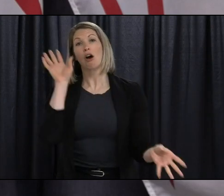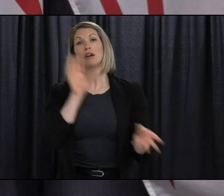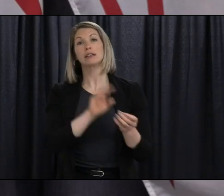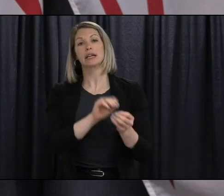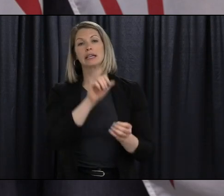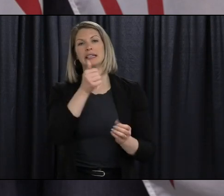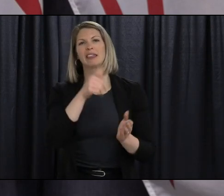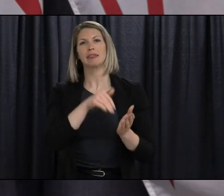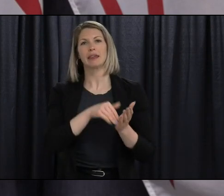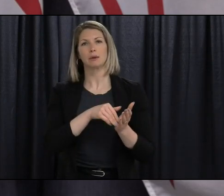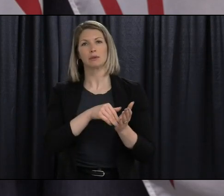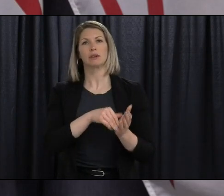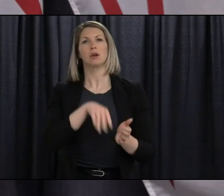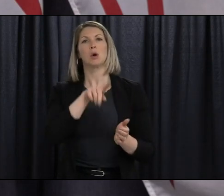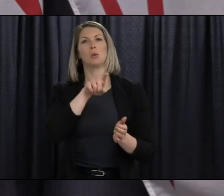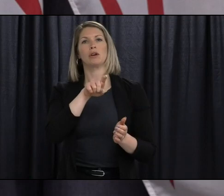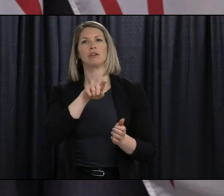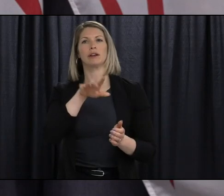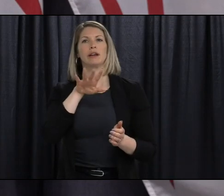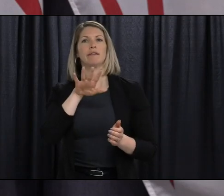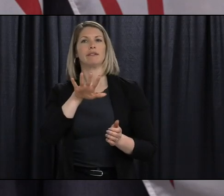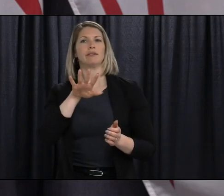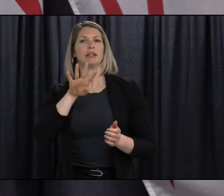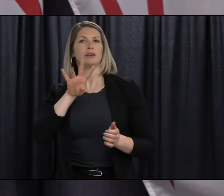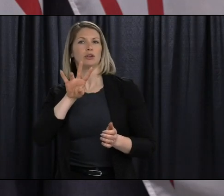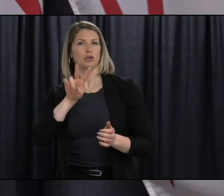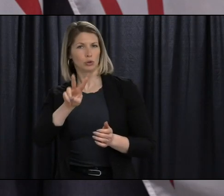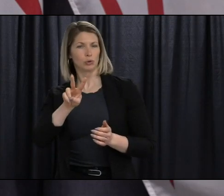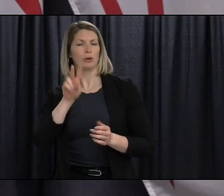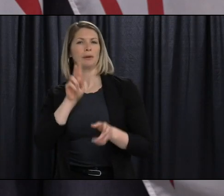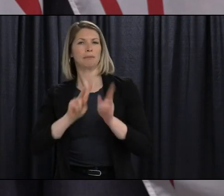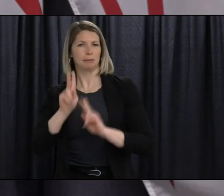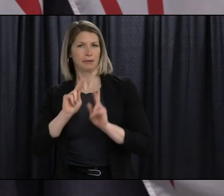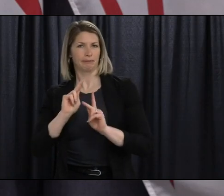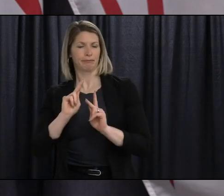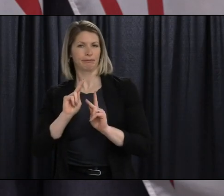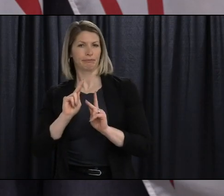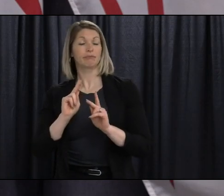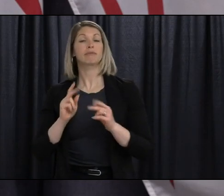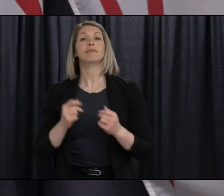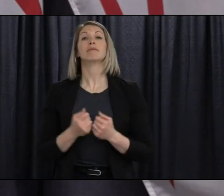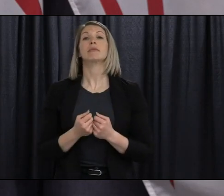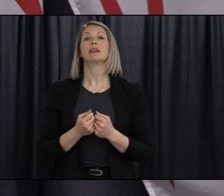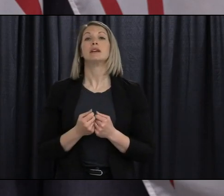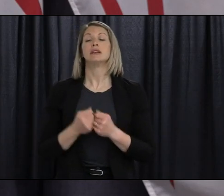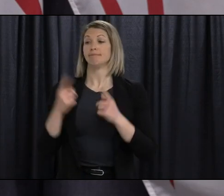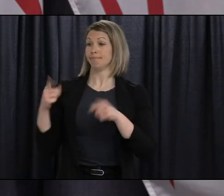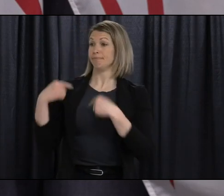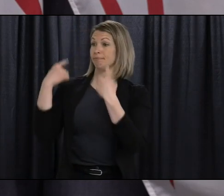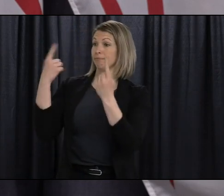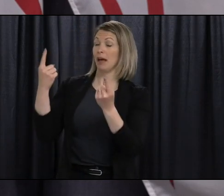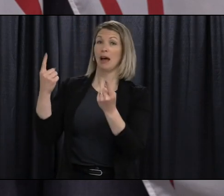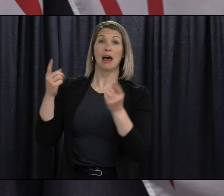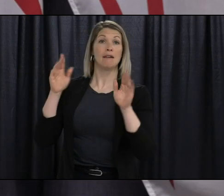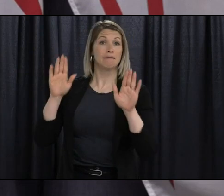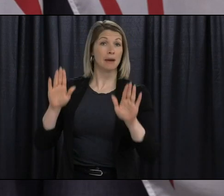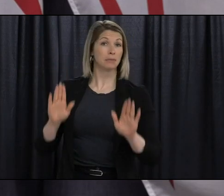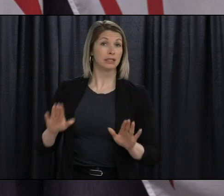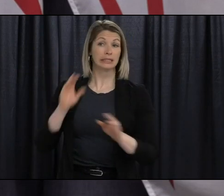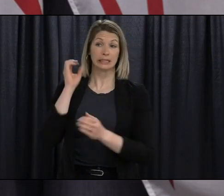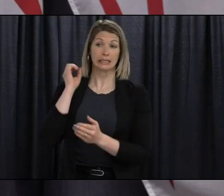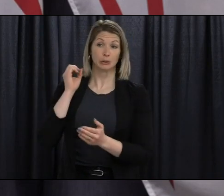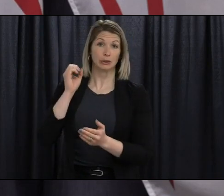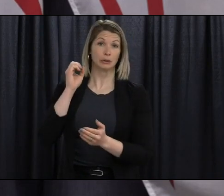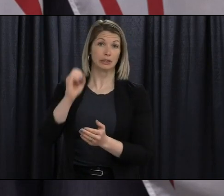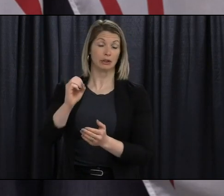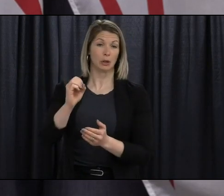Together we have done quite well containing COVID-19 in our province since households began doubling their bubbles 2 weeks ago.